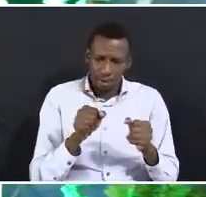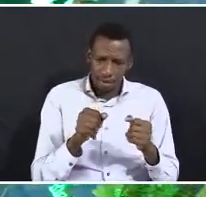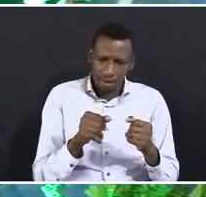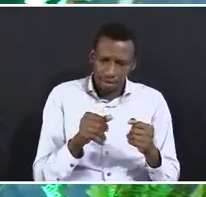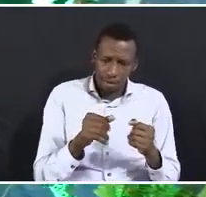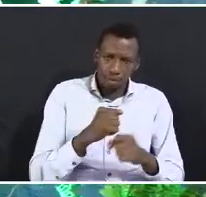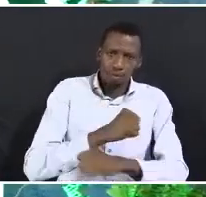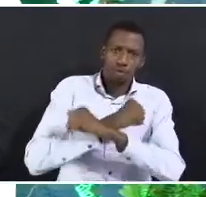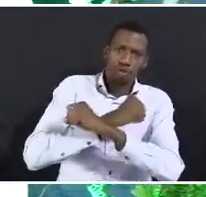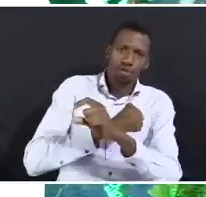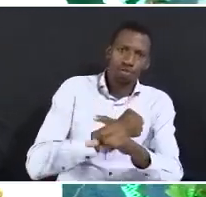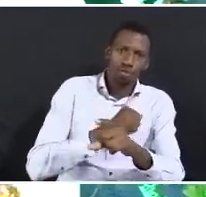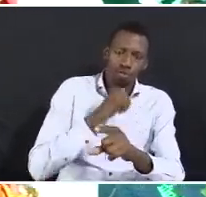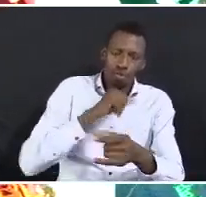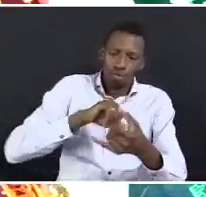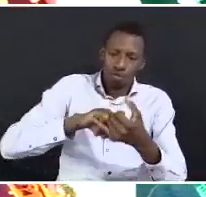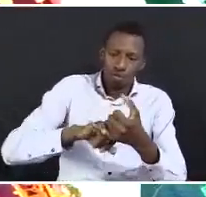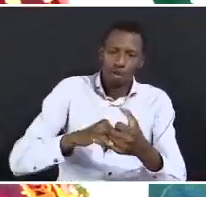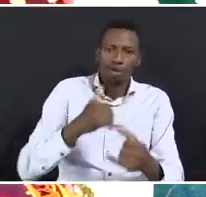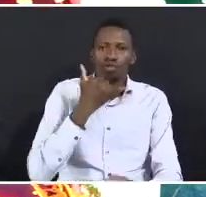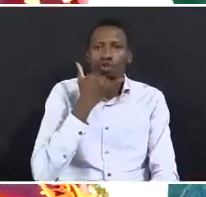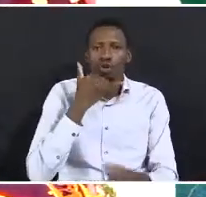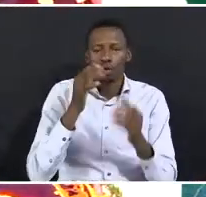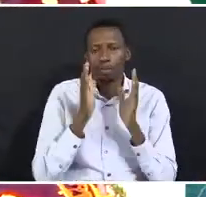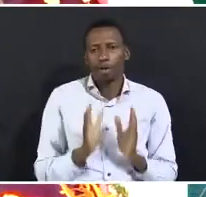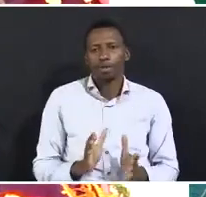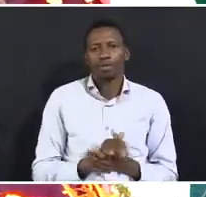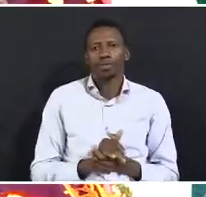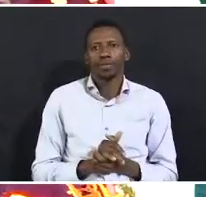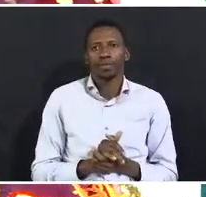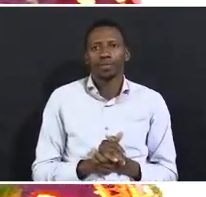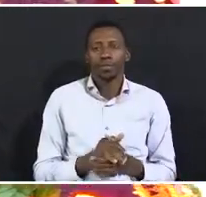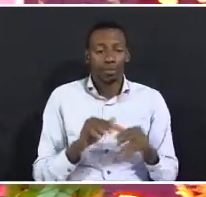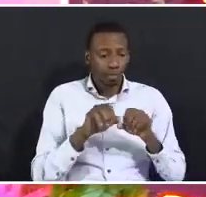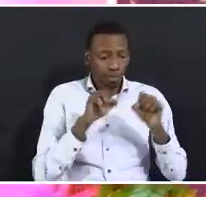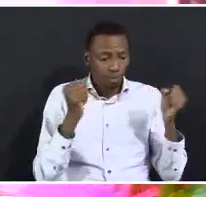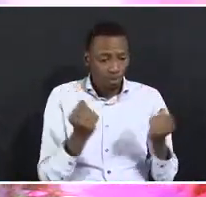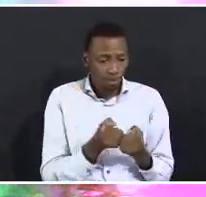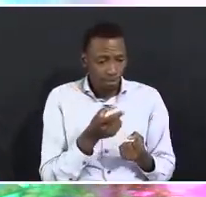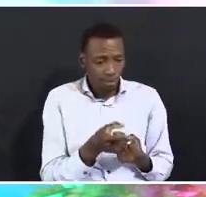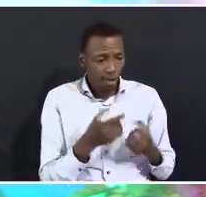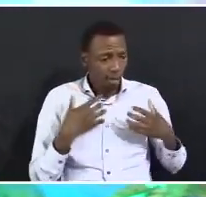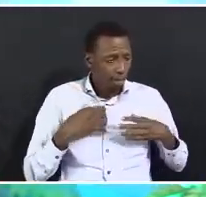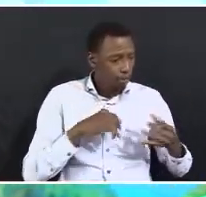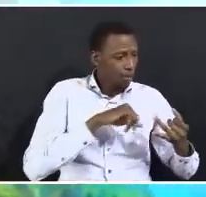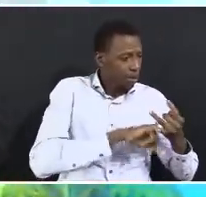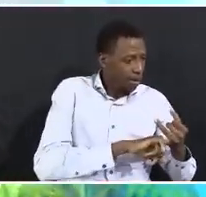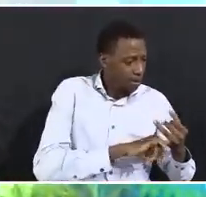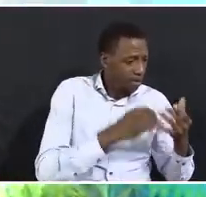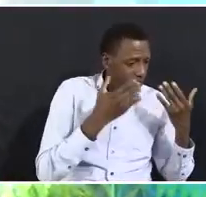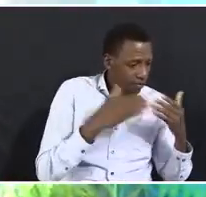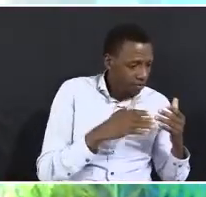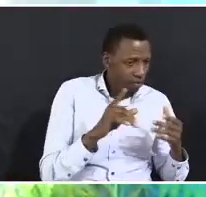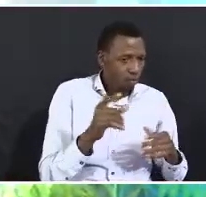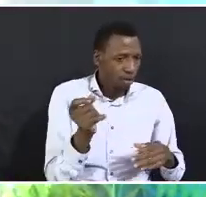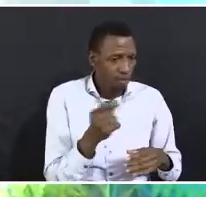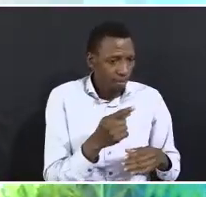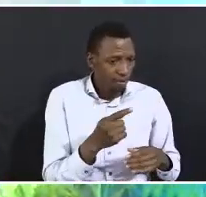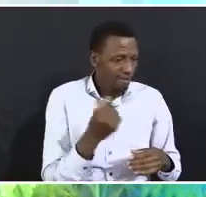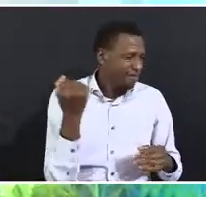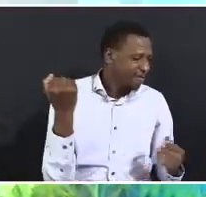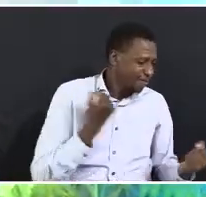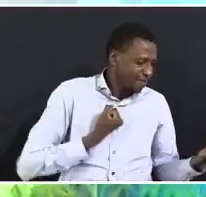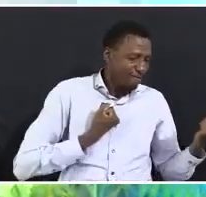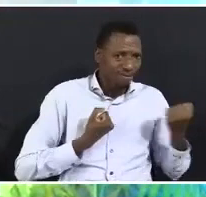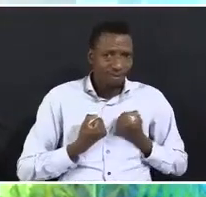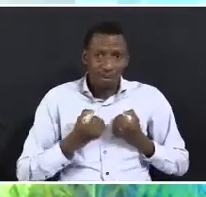person. In this society, people get married, then within 1 month, they have killed each other. True or